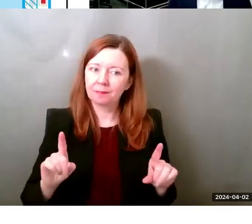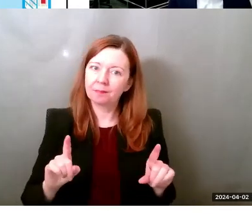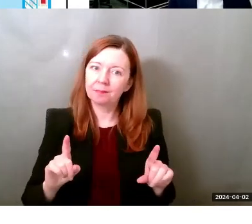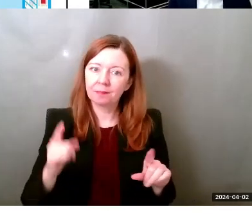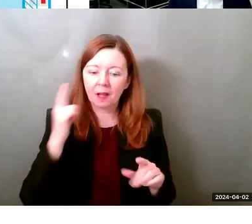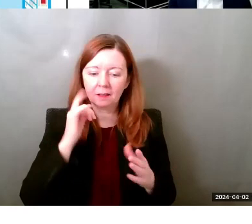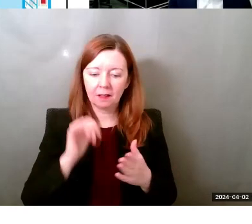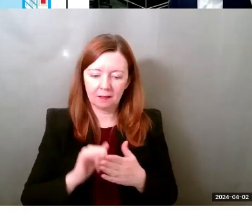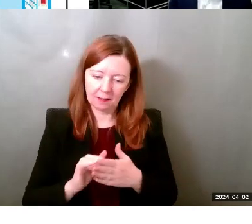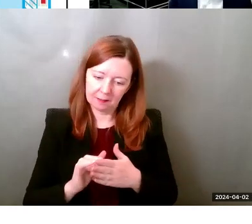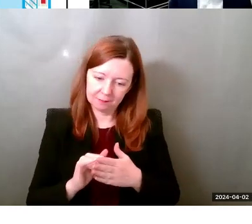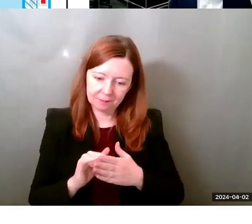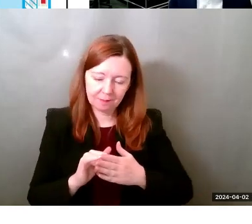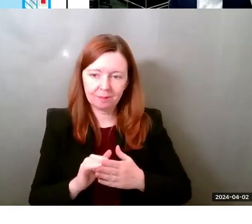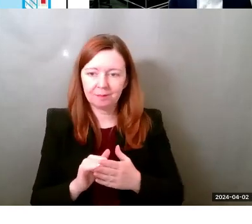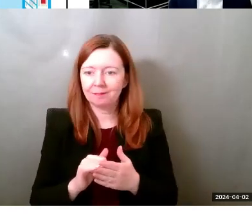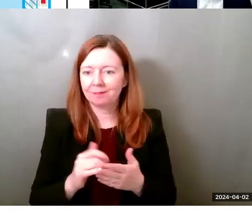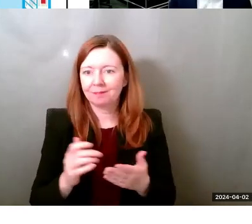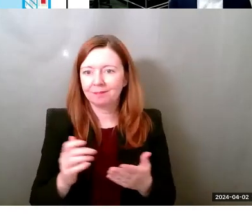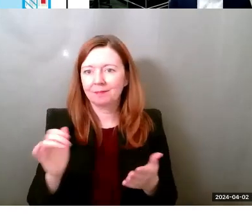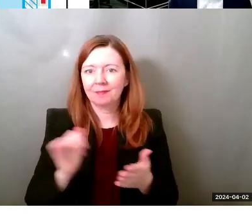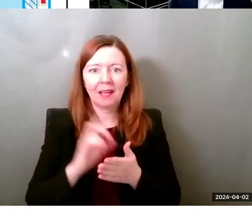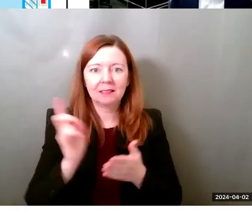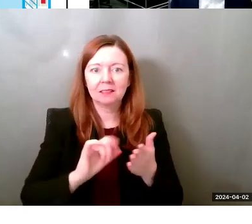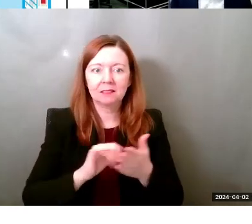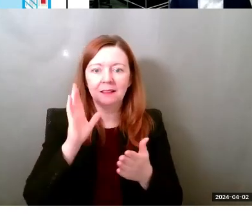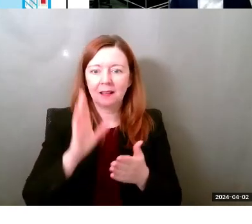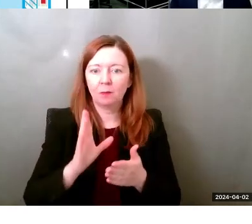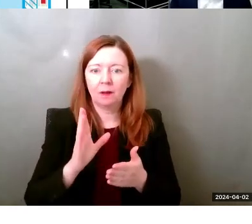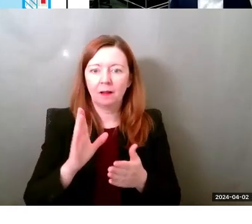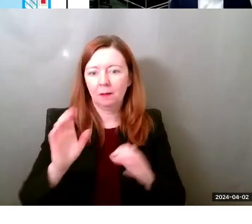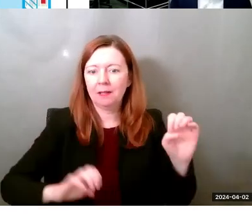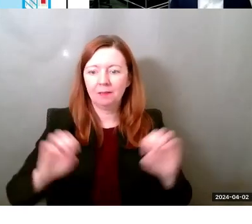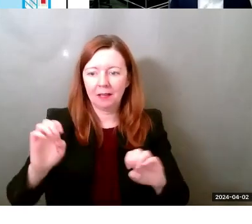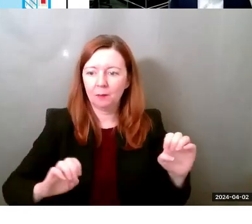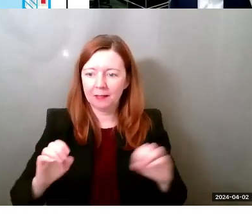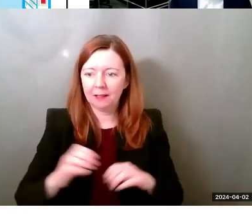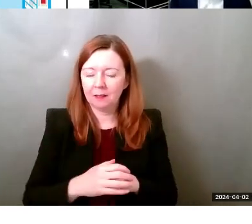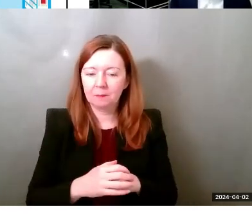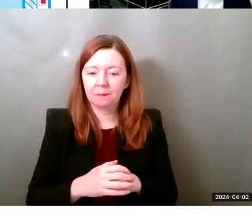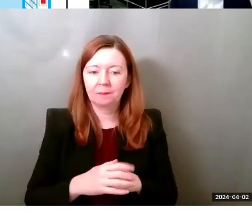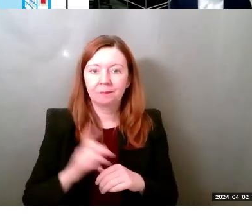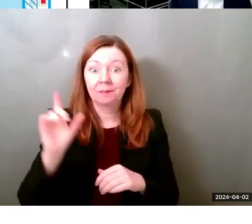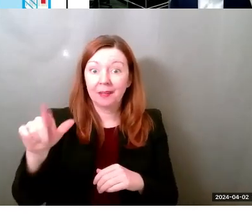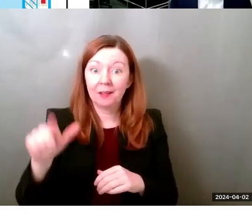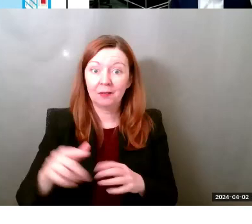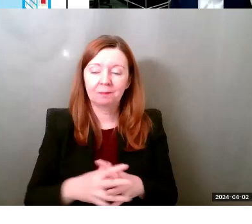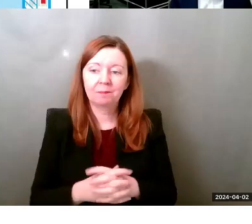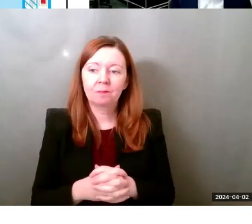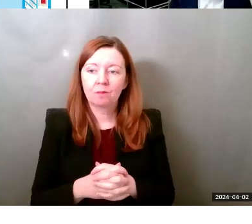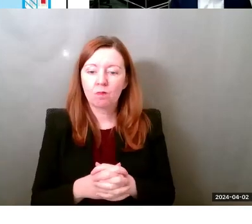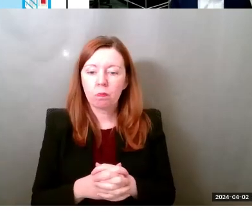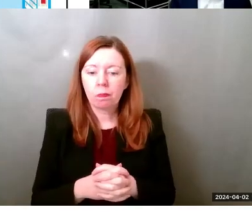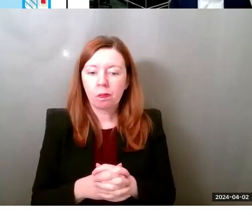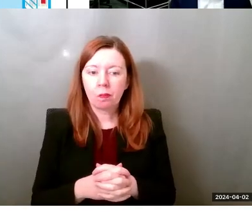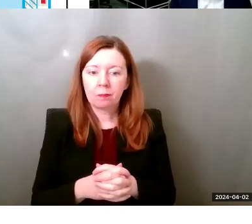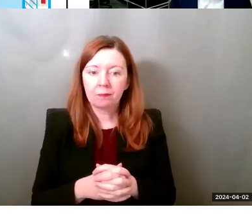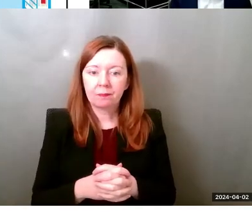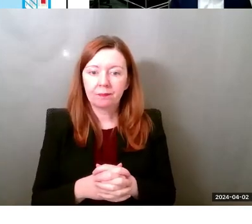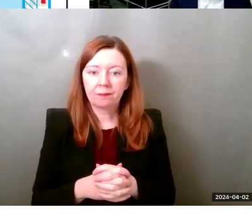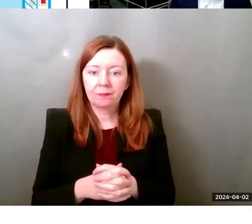think it's an aspect of design that will certainly be evaluated at a later date. In terms of